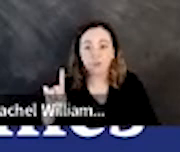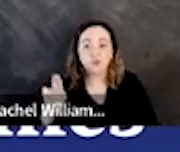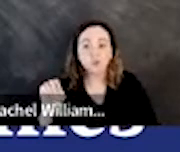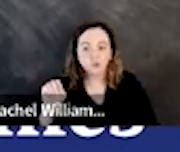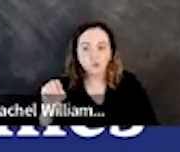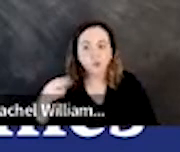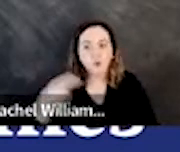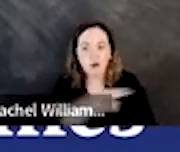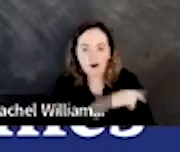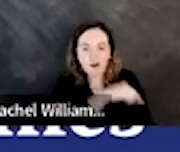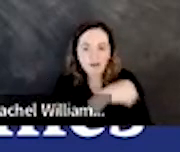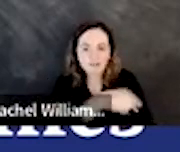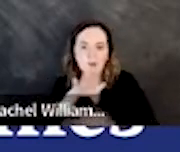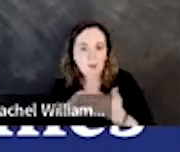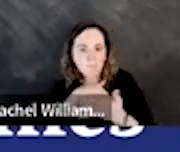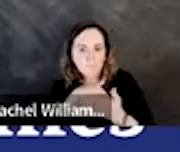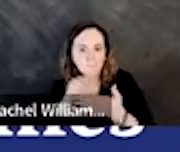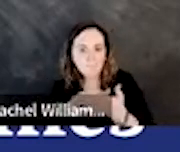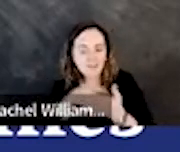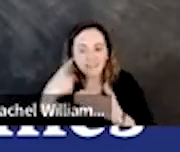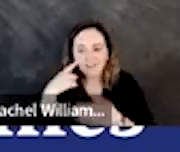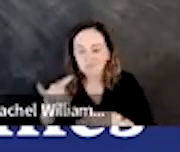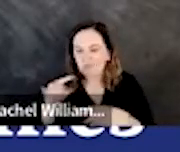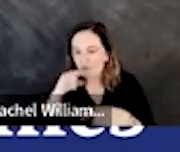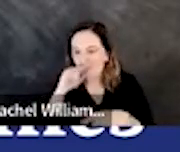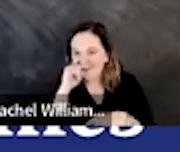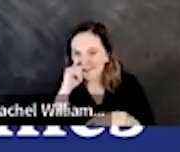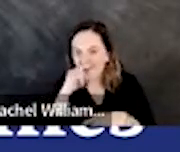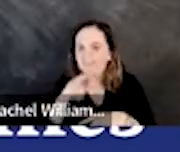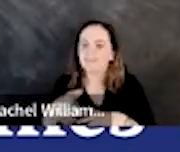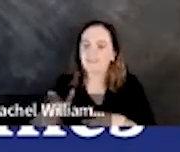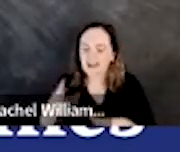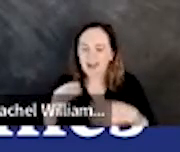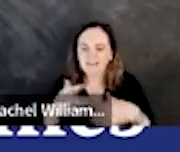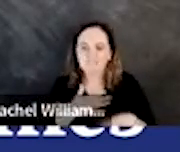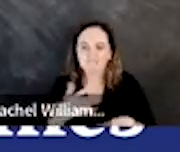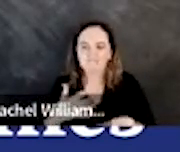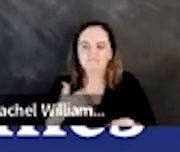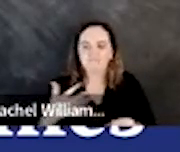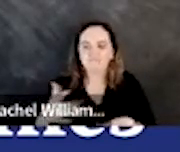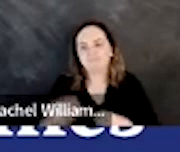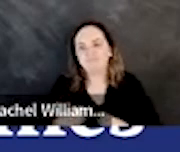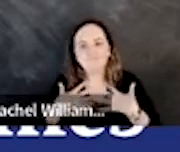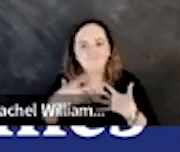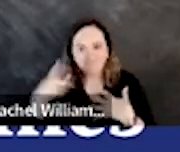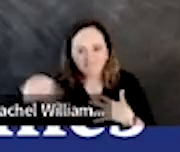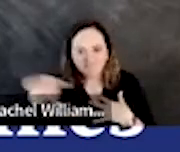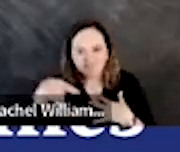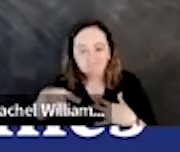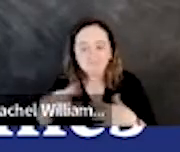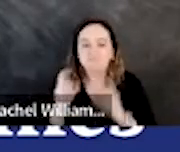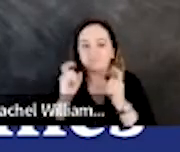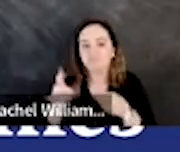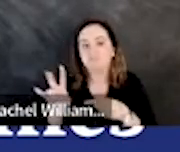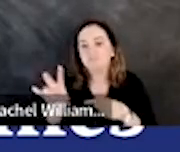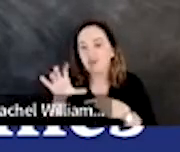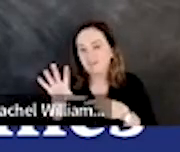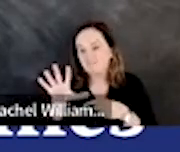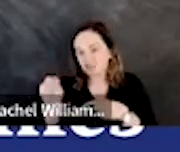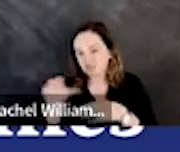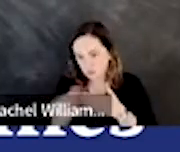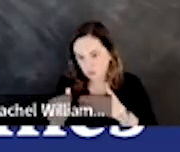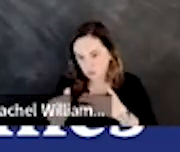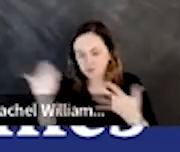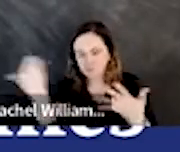pictures for the pediatric patients to help brighten their days. She has been awarded $750. Our